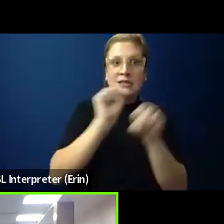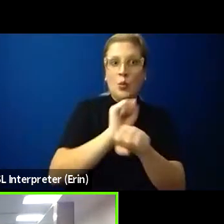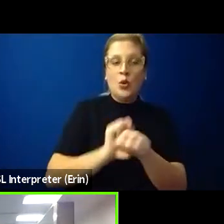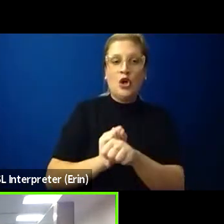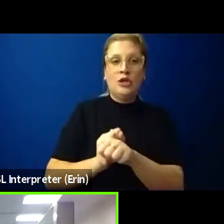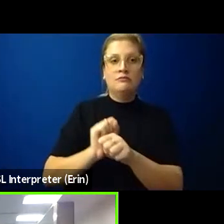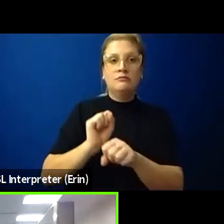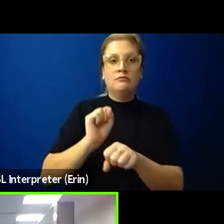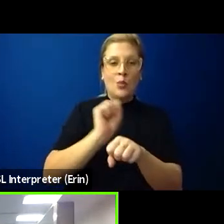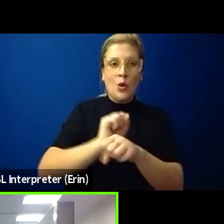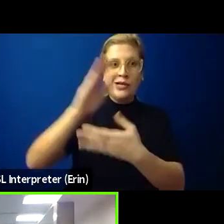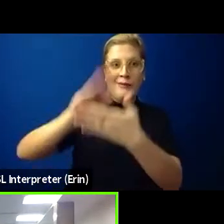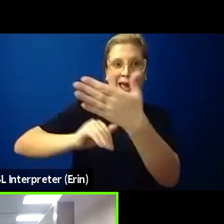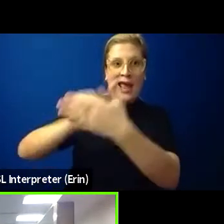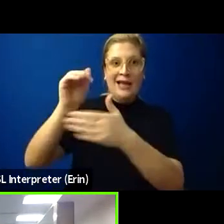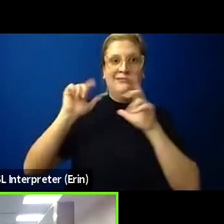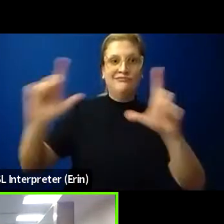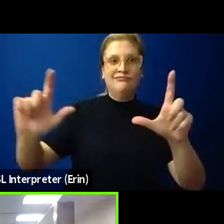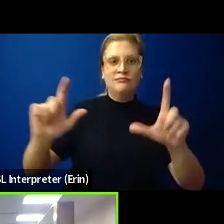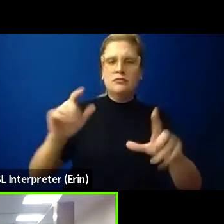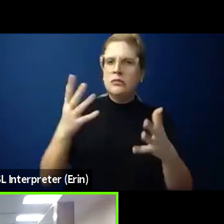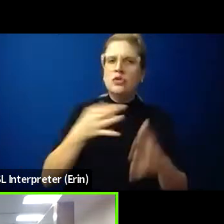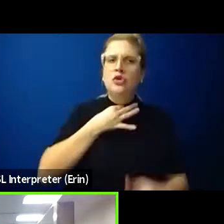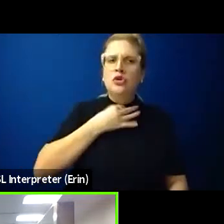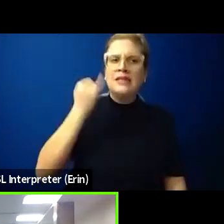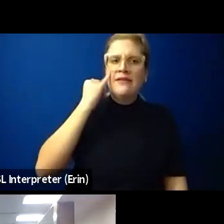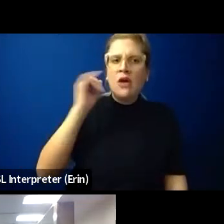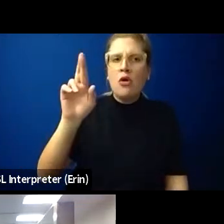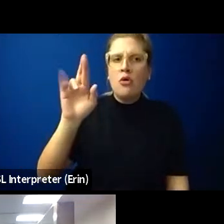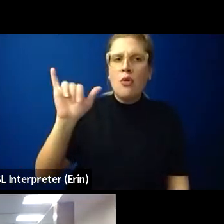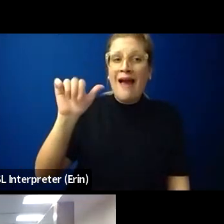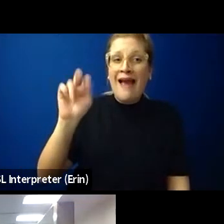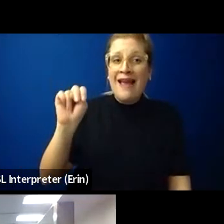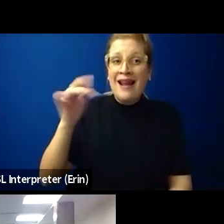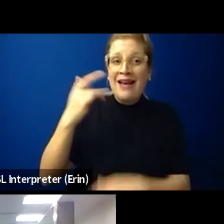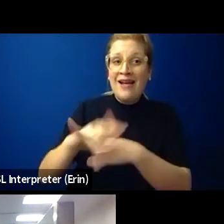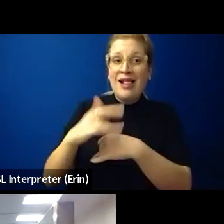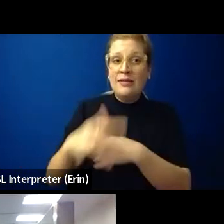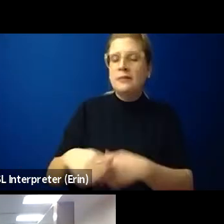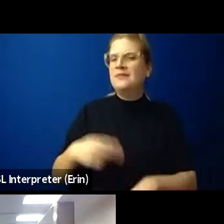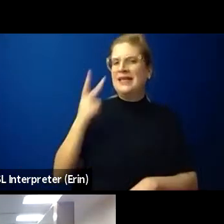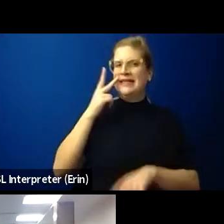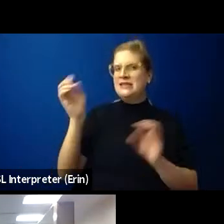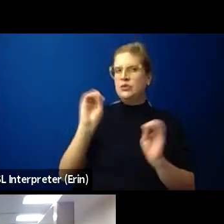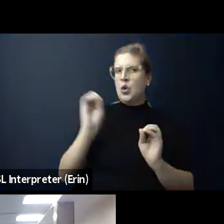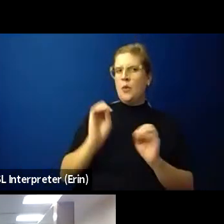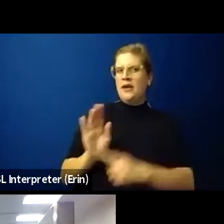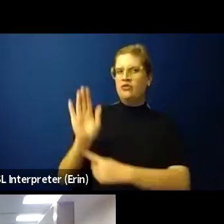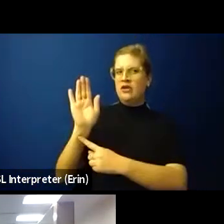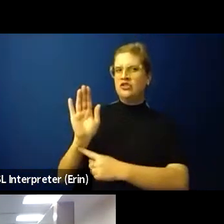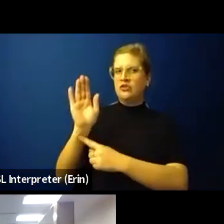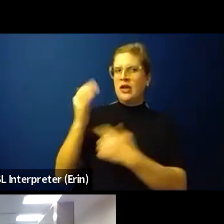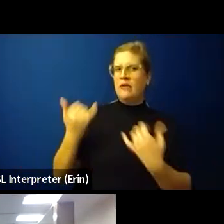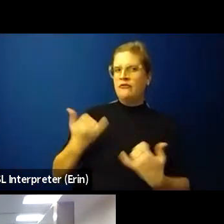see is Ryan available in the meeting? I don't see anyone raising their hand.